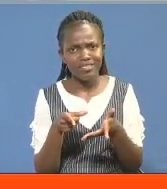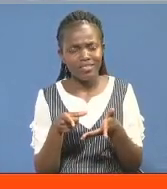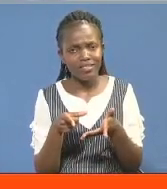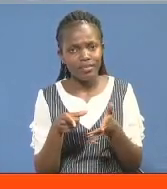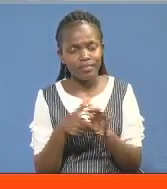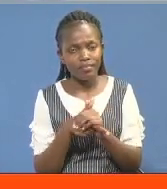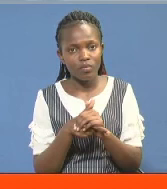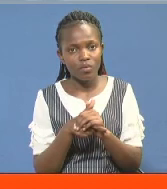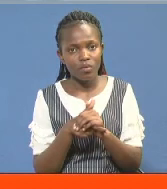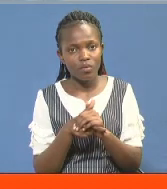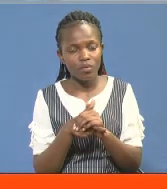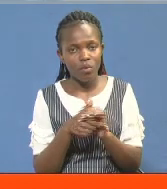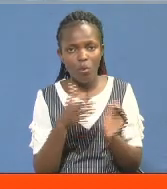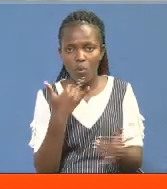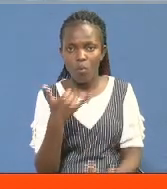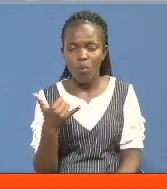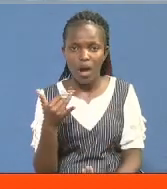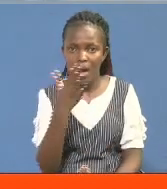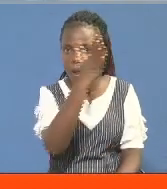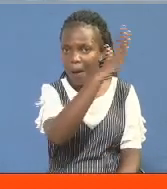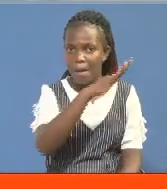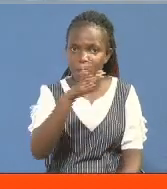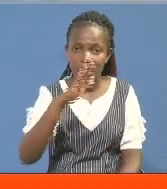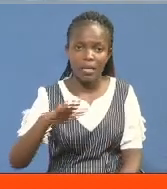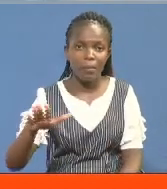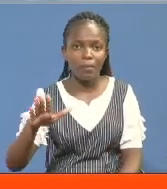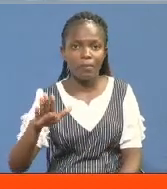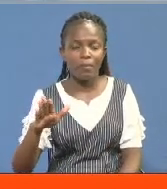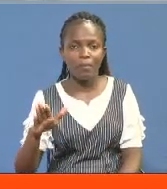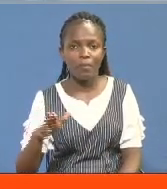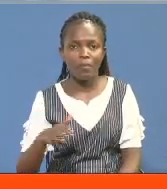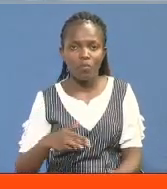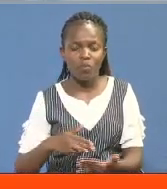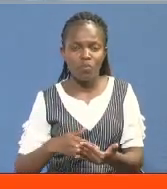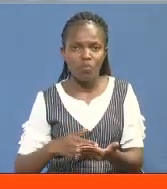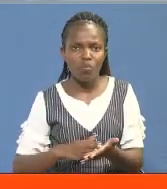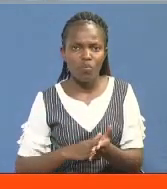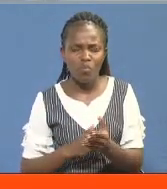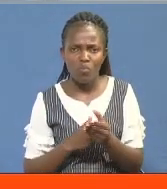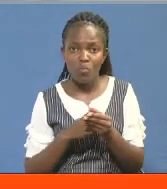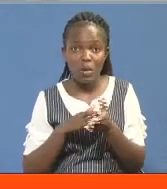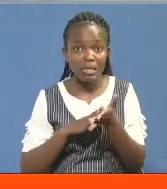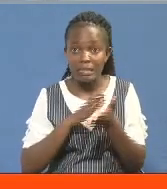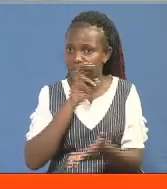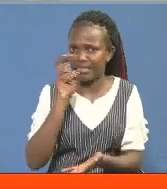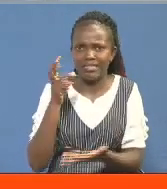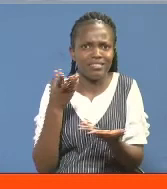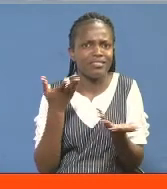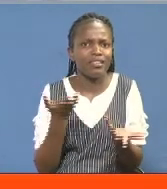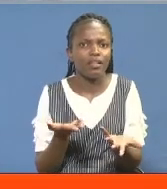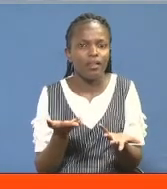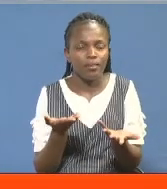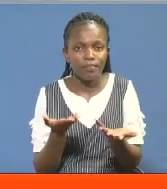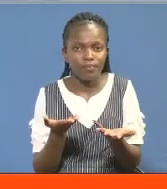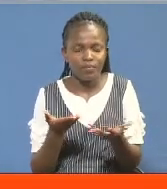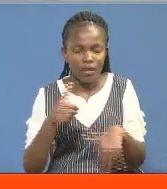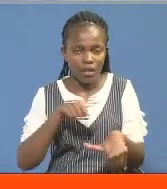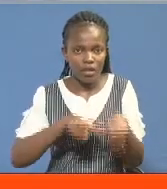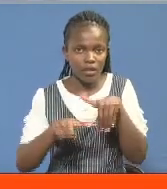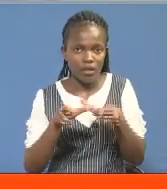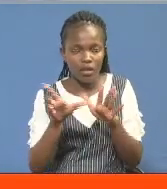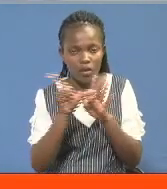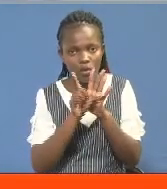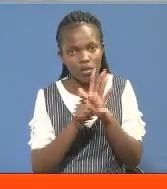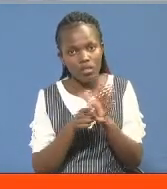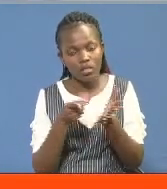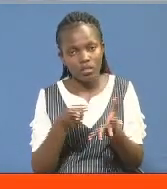framework? Why, as in Parliament, risen to the occasion, and enacted that law, because